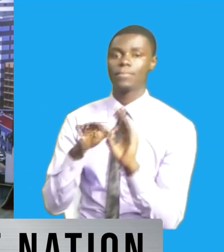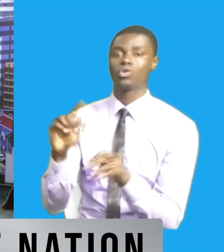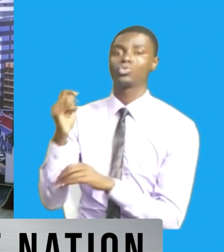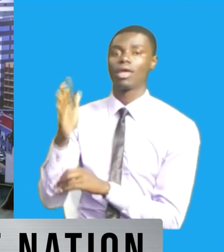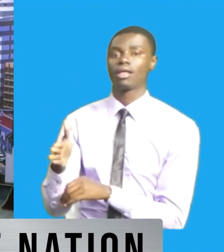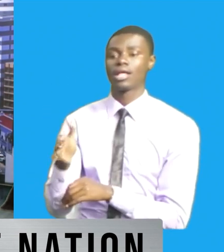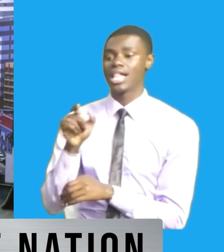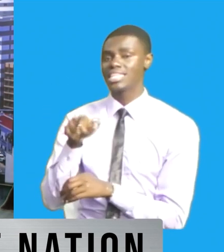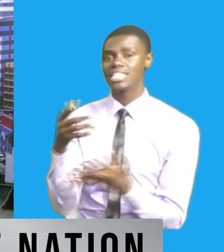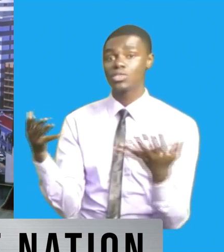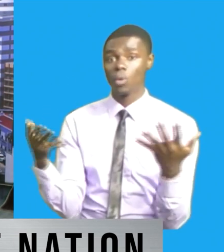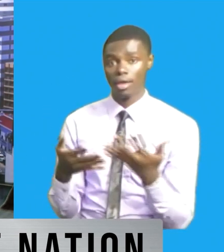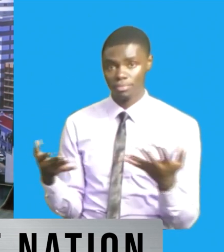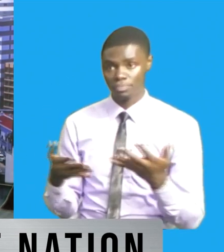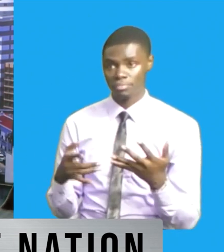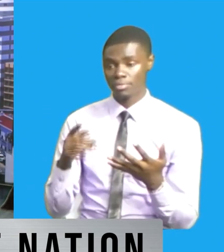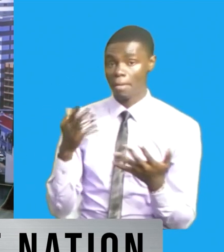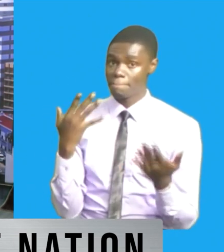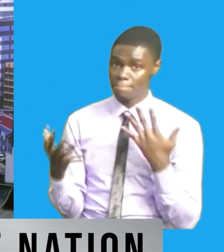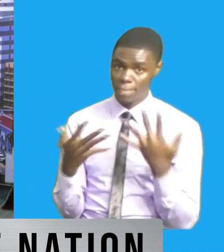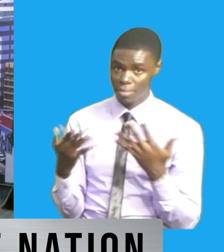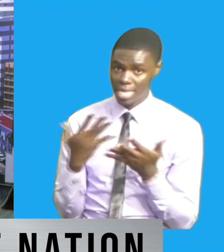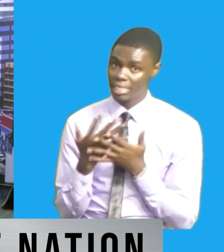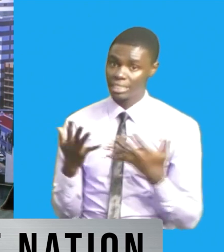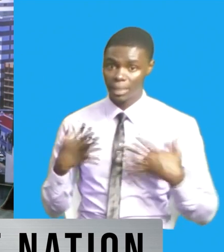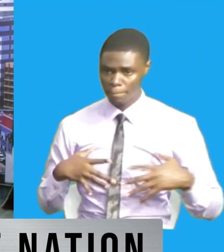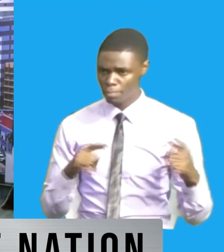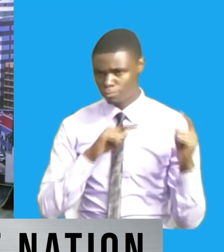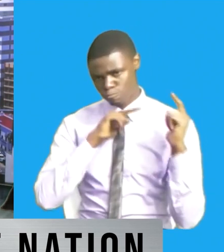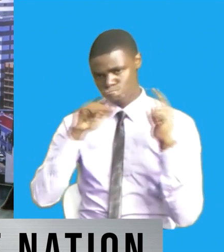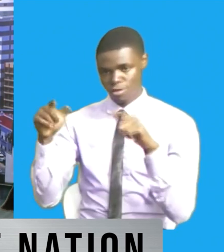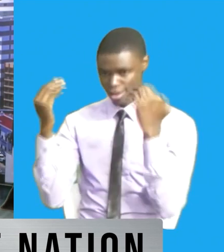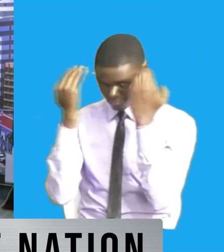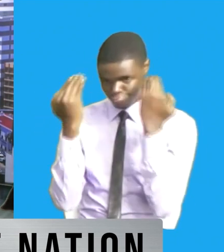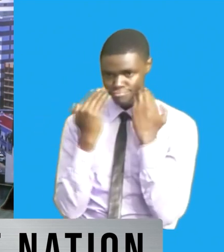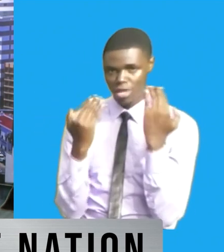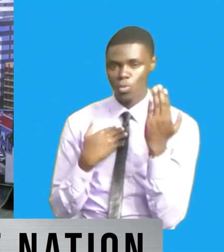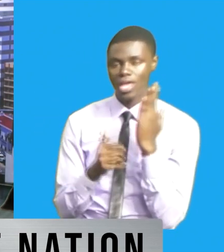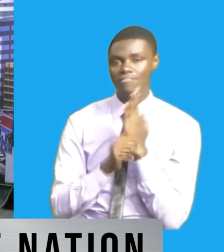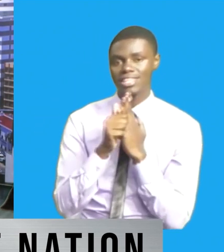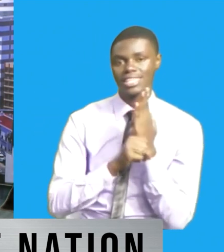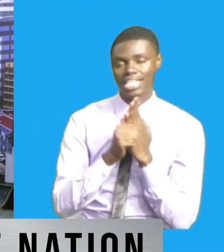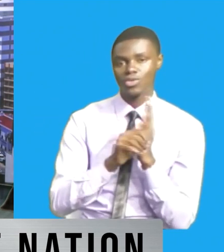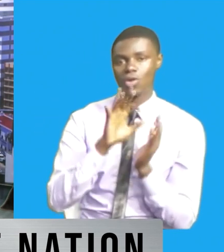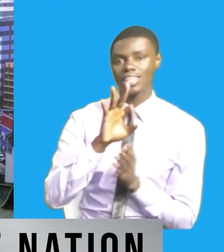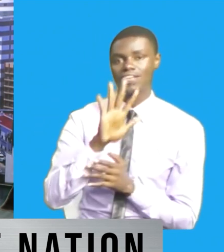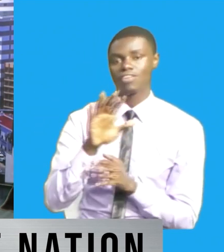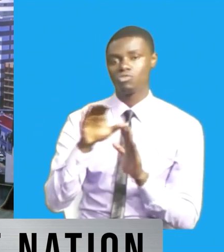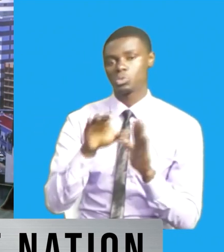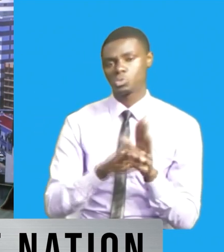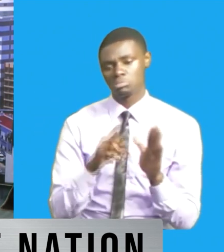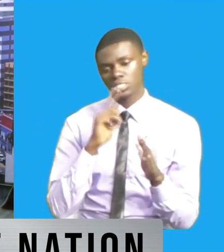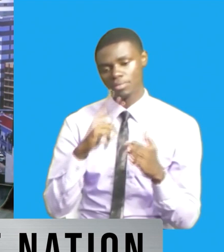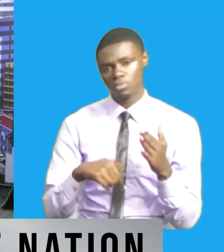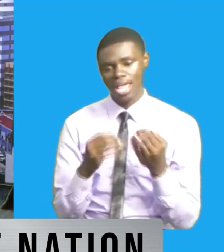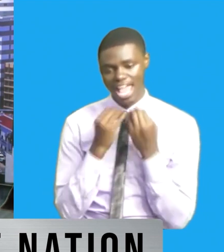And this is where we need to, maybe some of us will go to court. Tuko na article 35 of the constitution. Ile